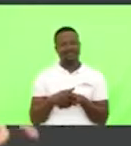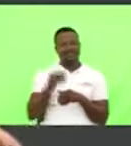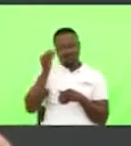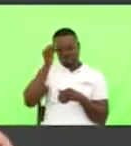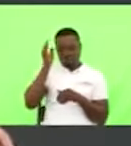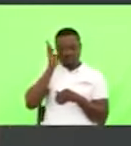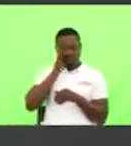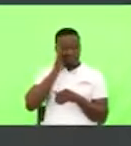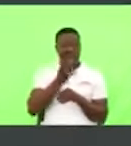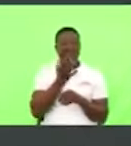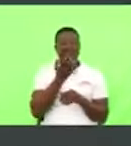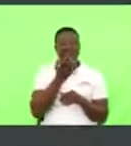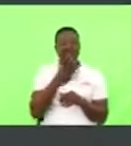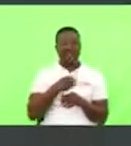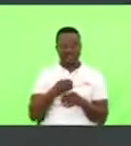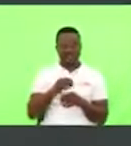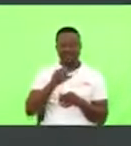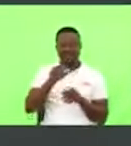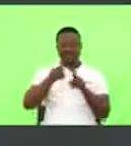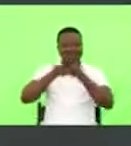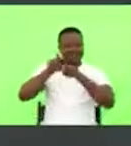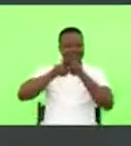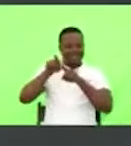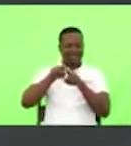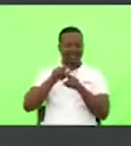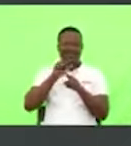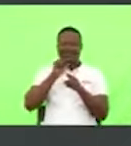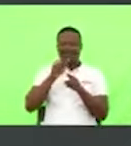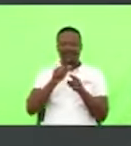like. Star beer, not club.